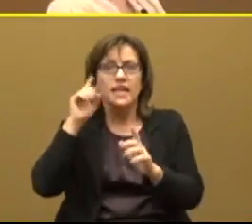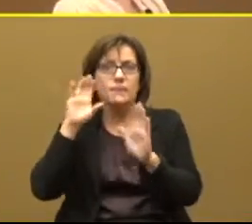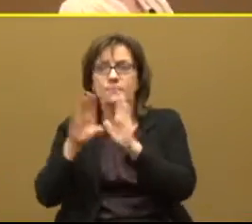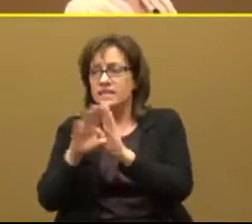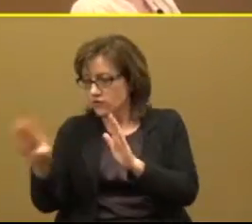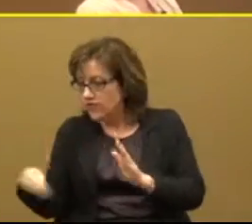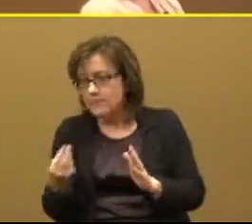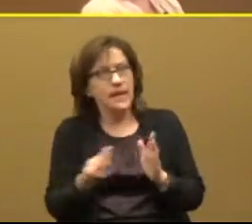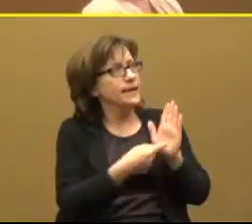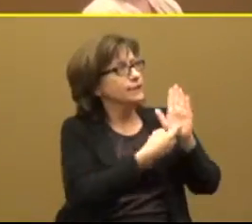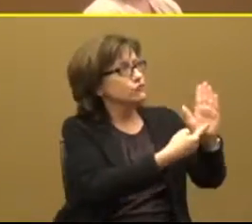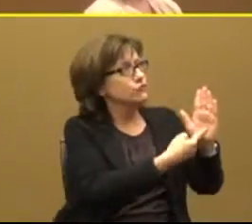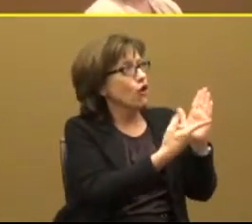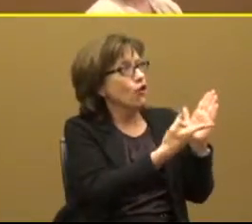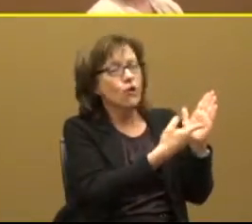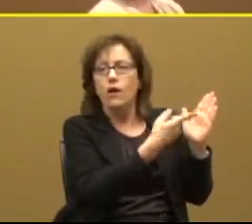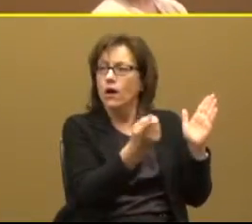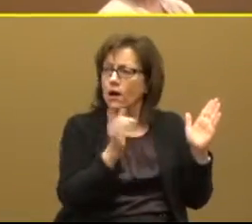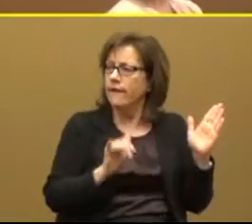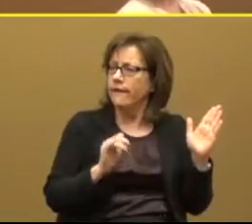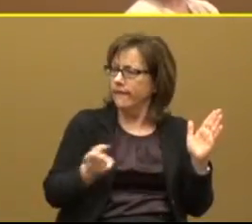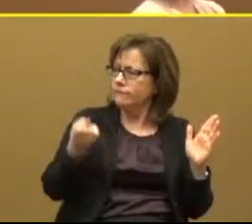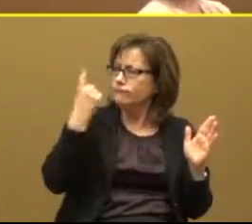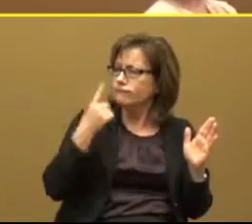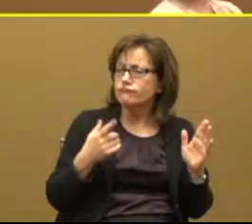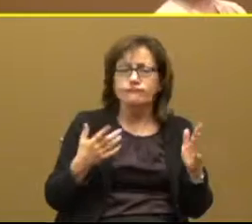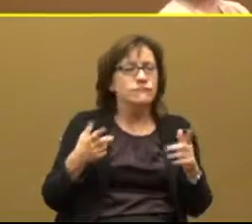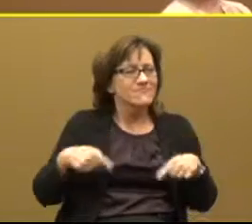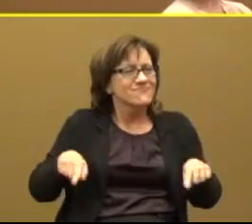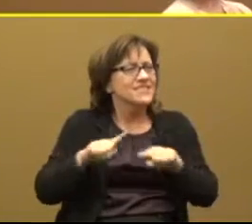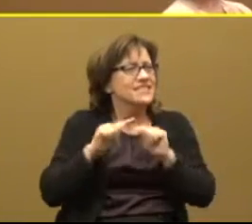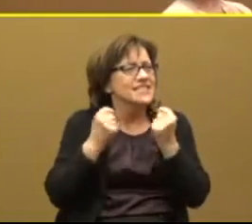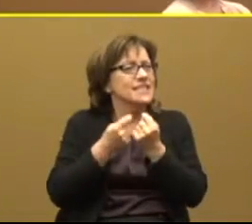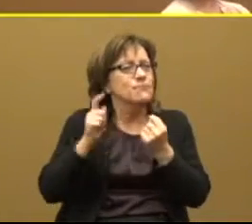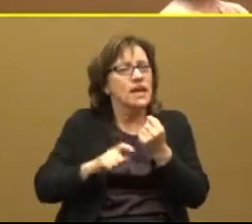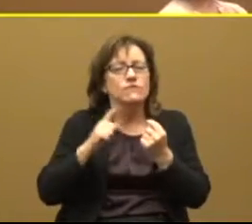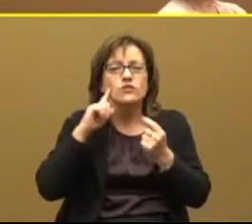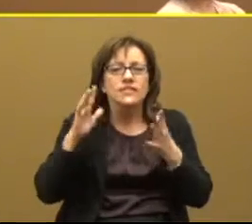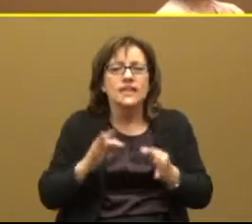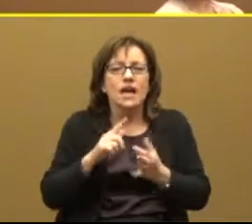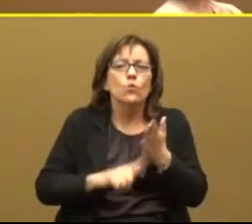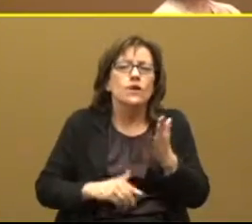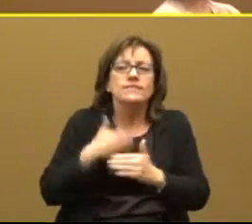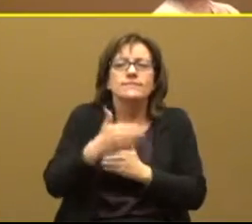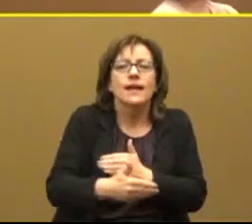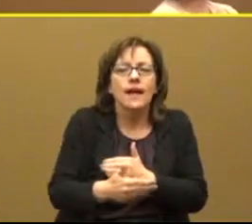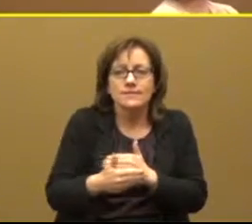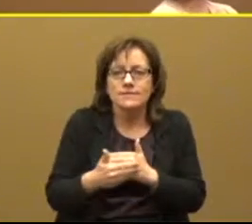figure out as a team, what is the next step? Where am I going next? Mm-hmm.